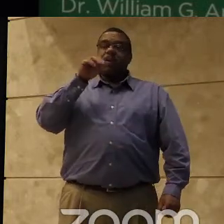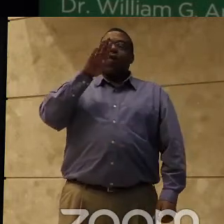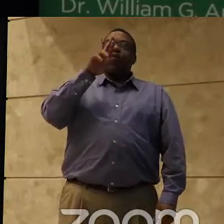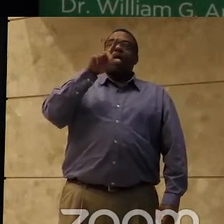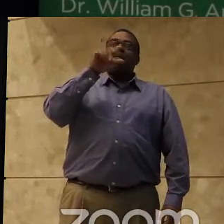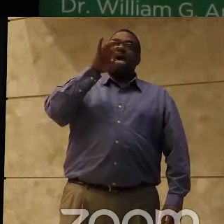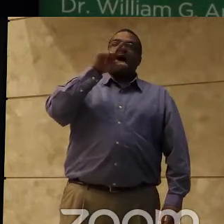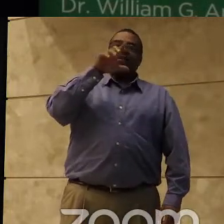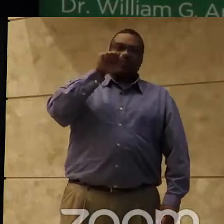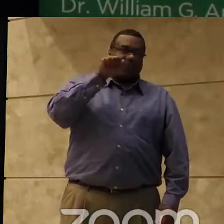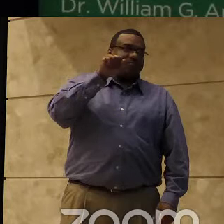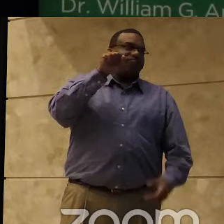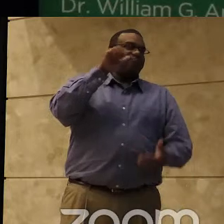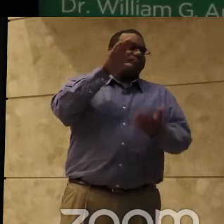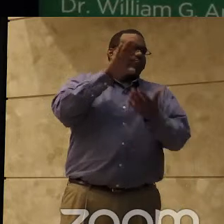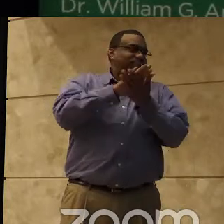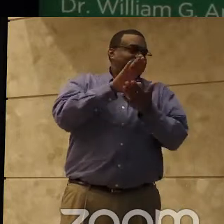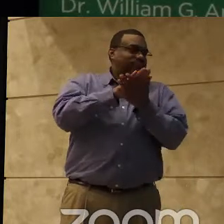Scholars Program.